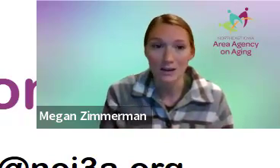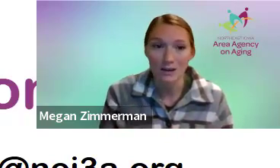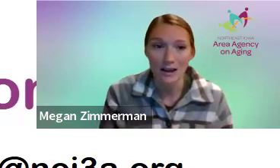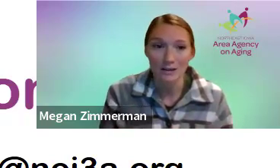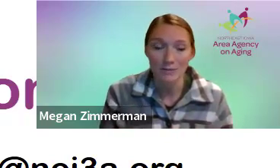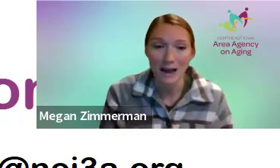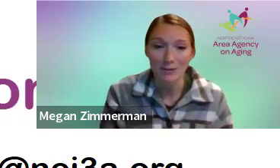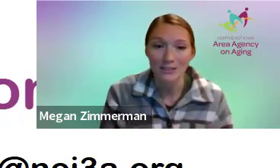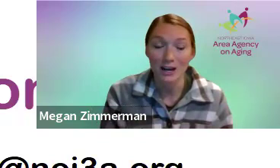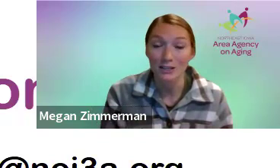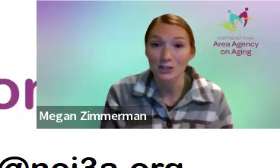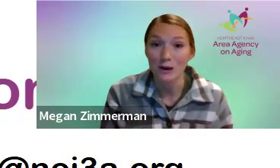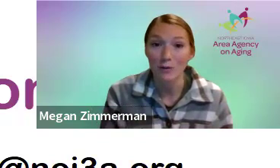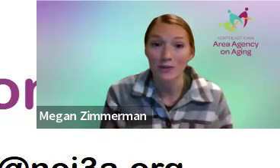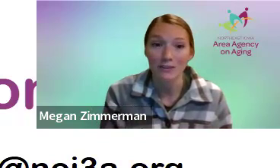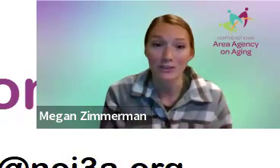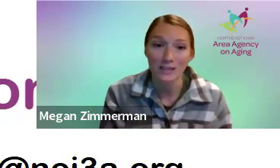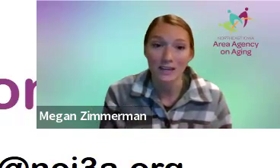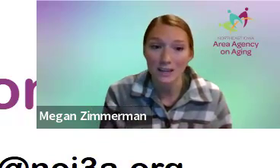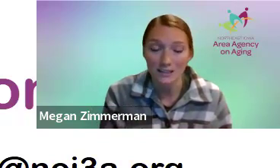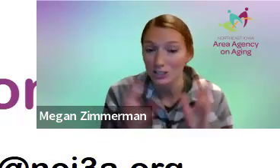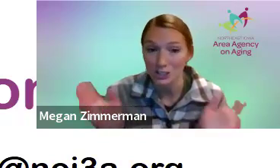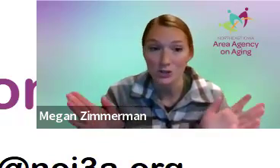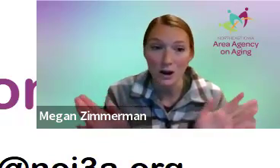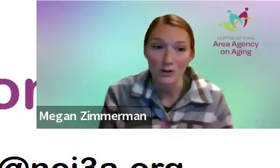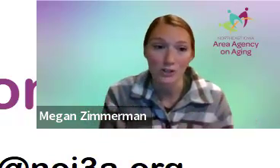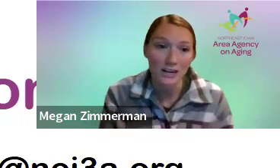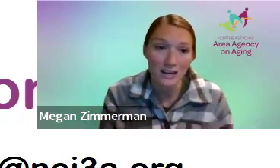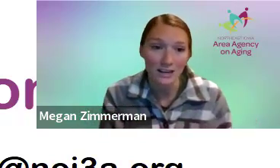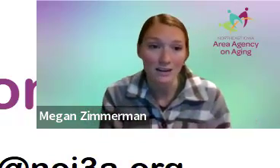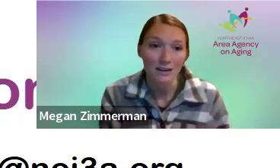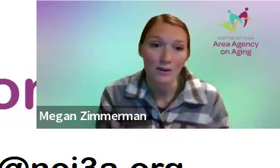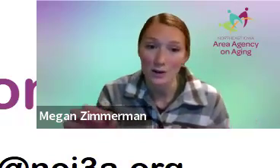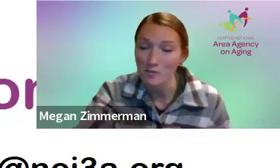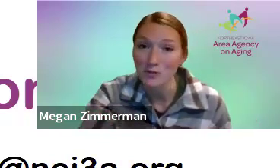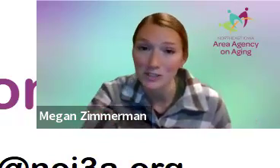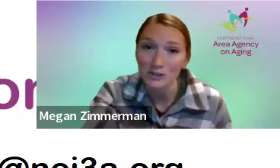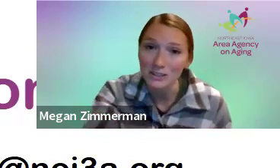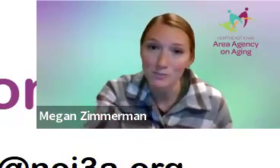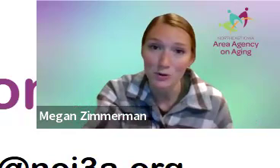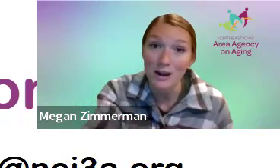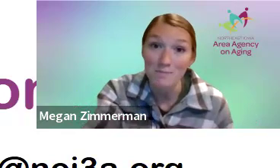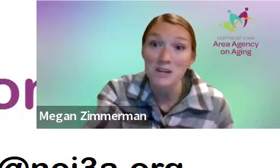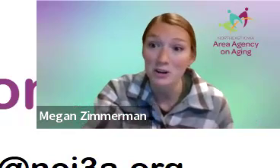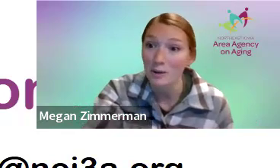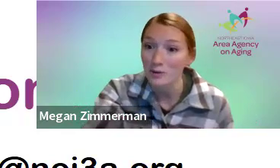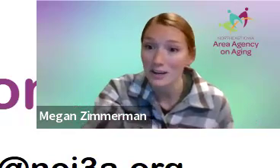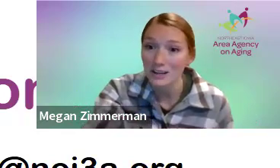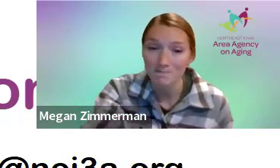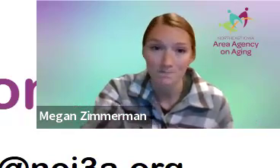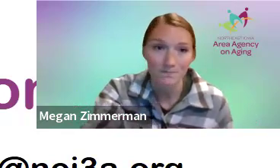contact me, and I'd be happy to talk to you about what that looks like. It's just a 2-hour training, and we'd equip you to do this program